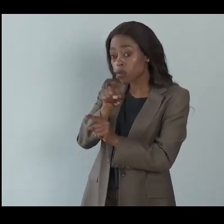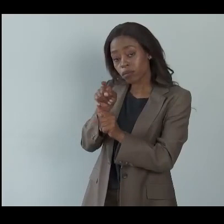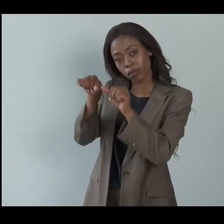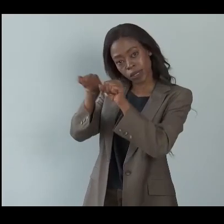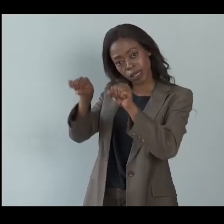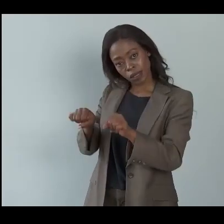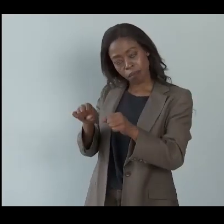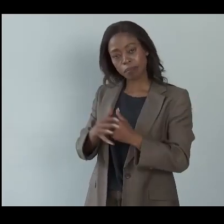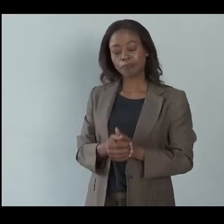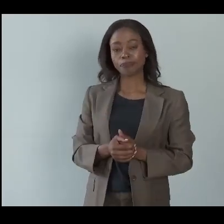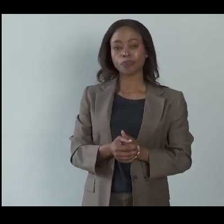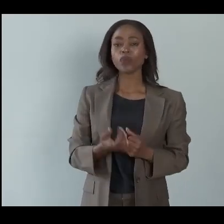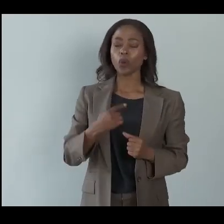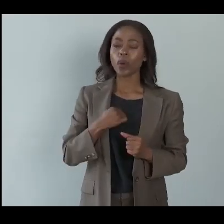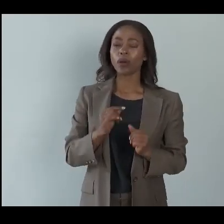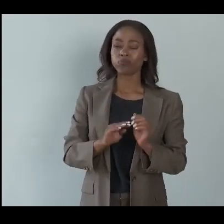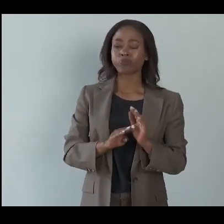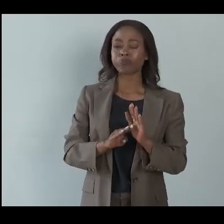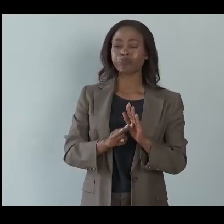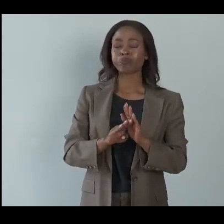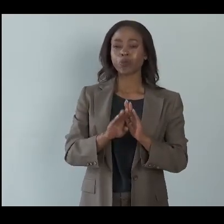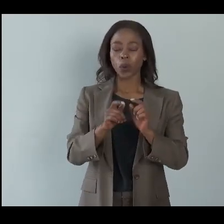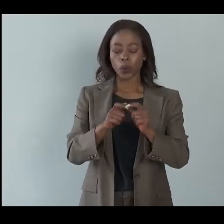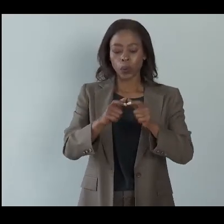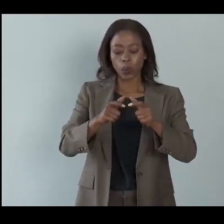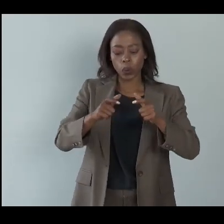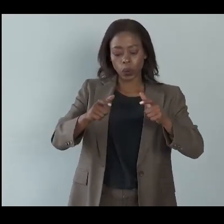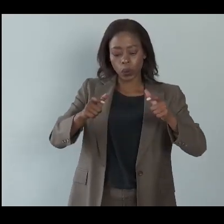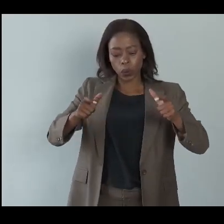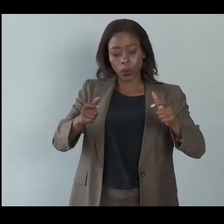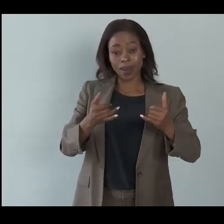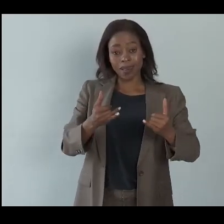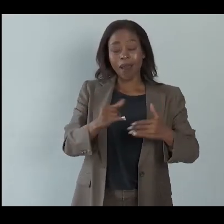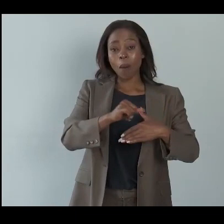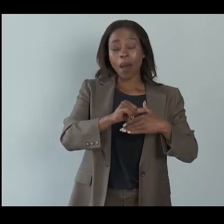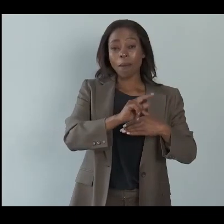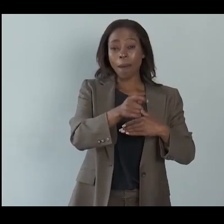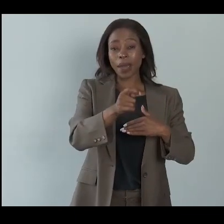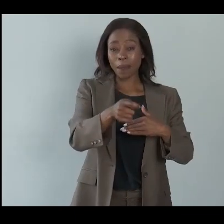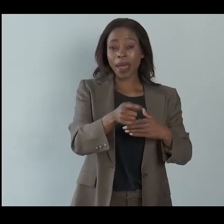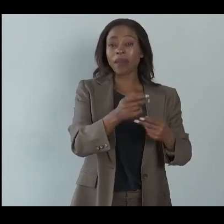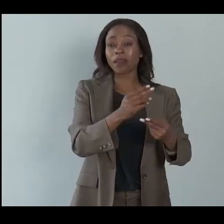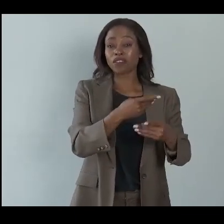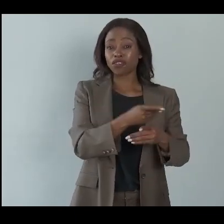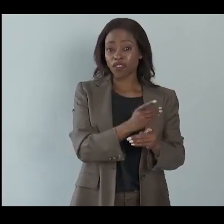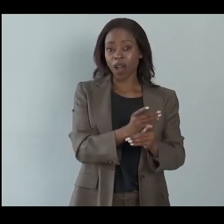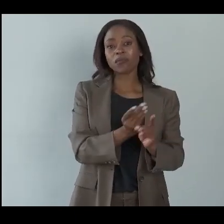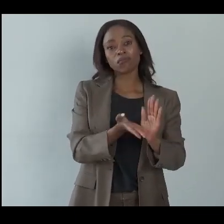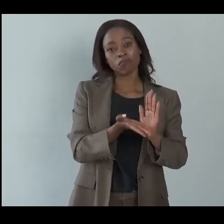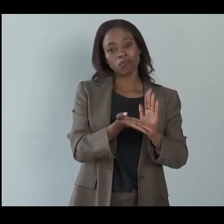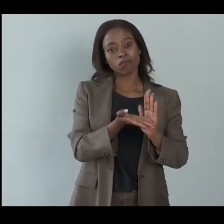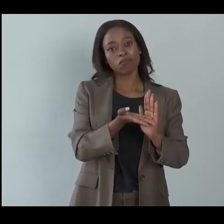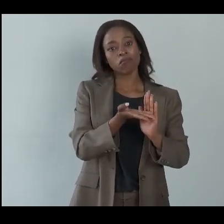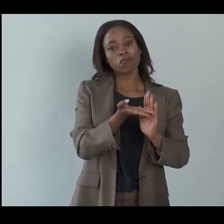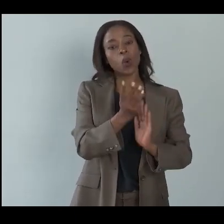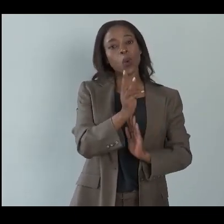Netstar and Altron FinTech platforms, the investment in capital rental devices will continue to increase to support our growth, along